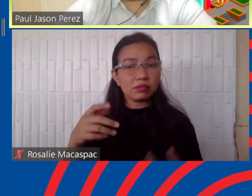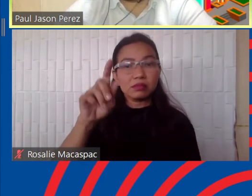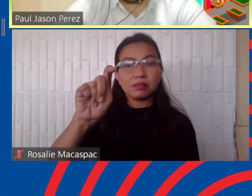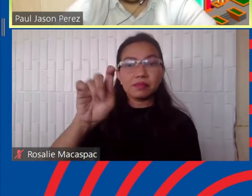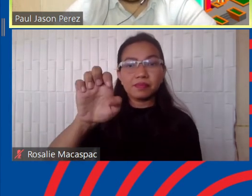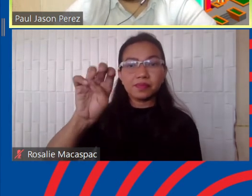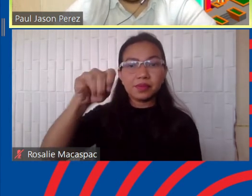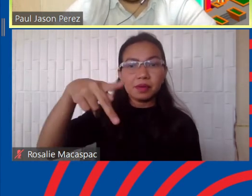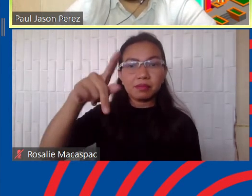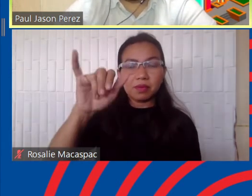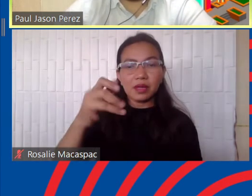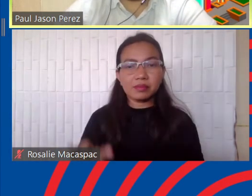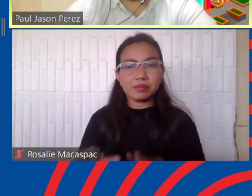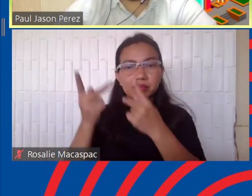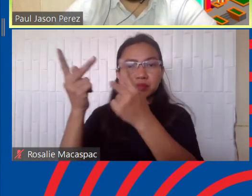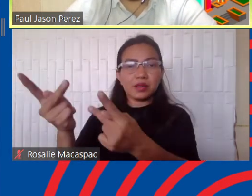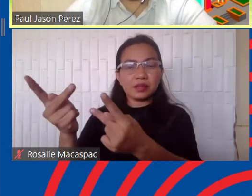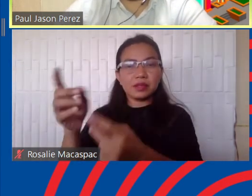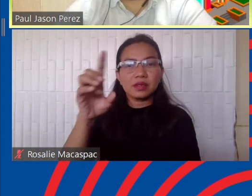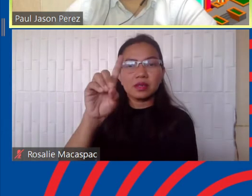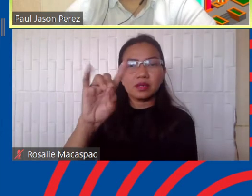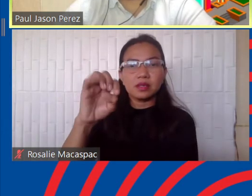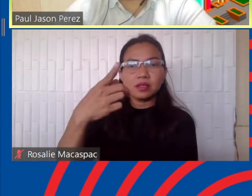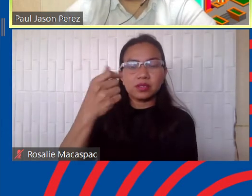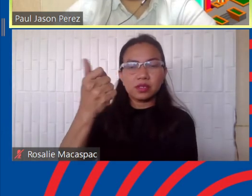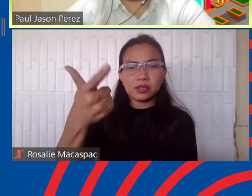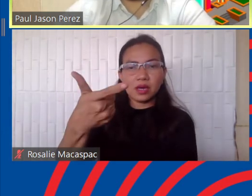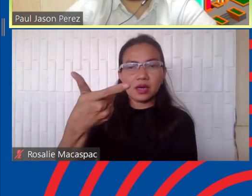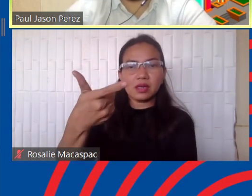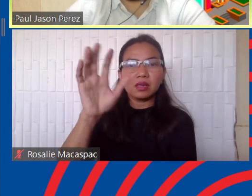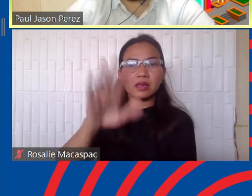the one provided by the Digital Curation Center.